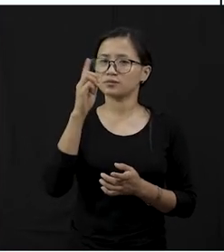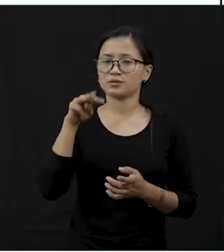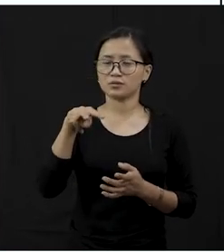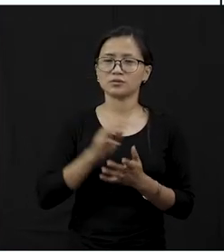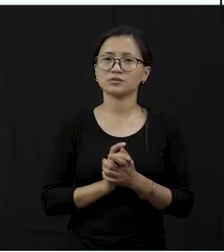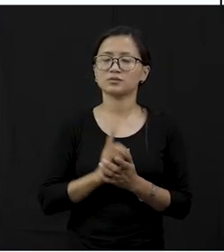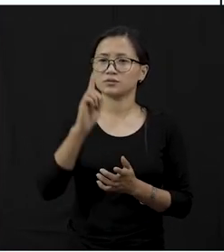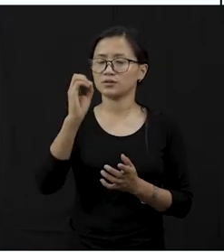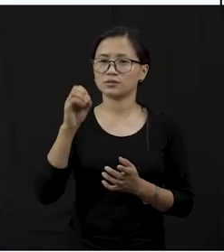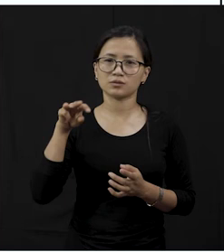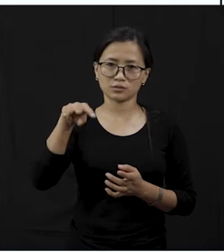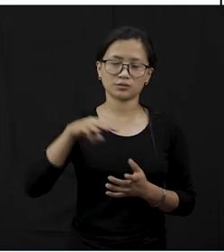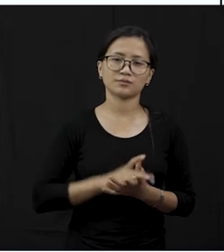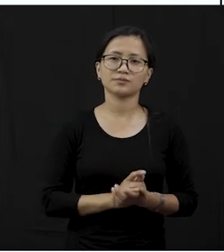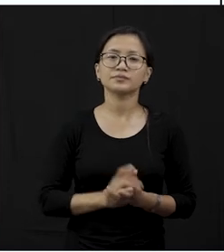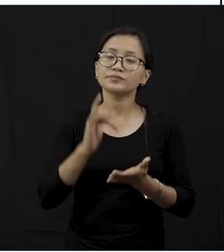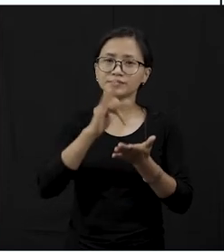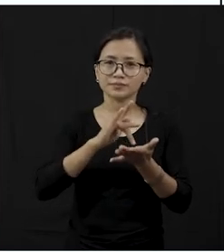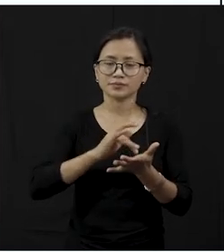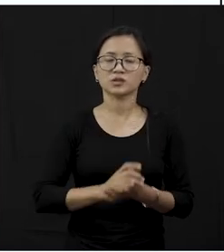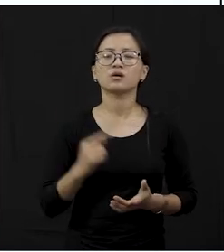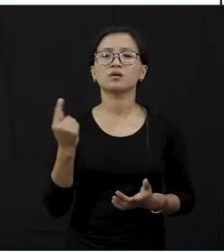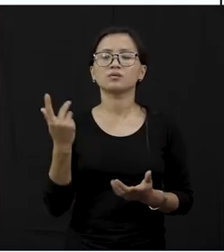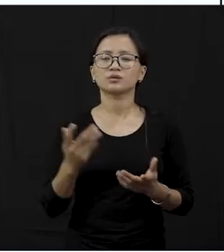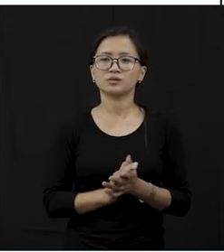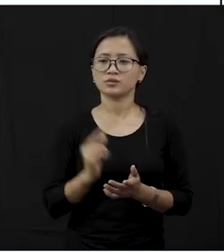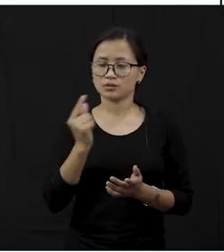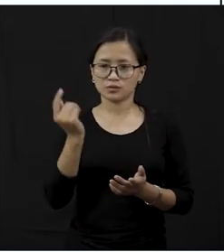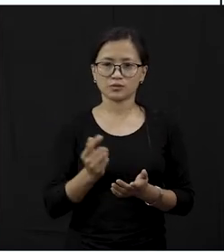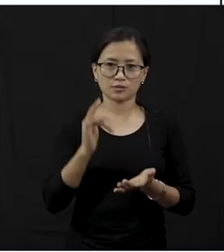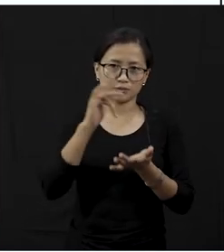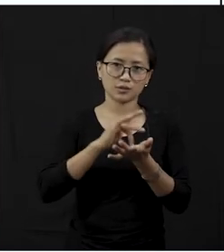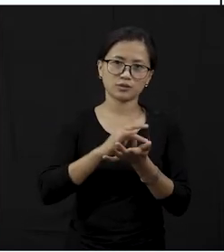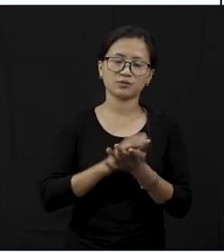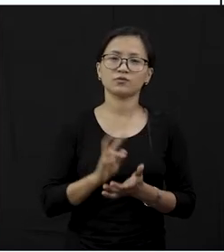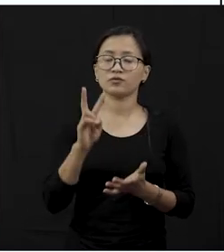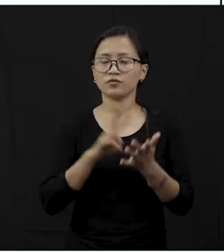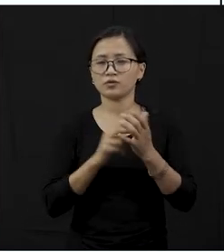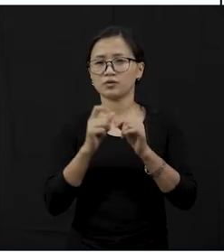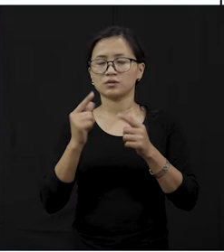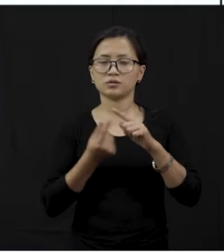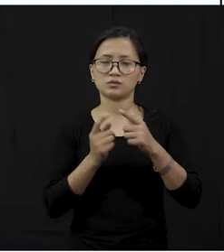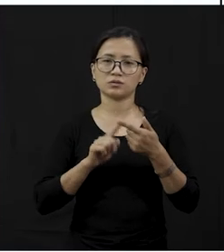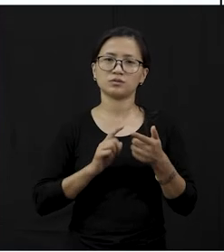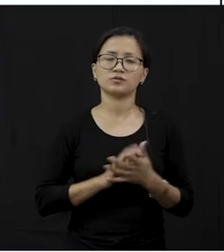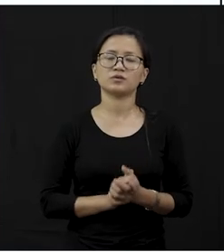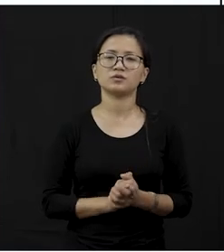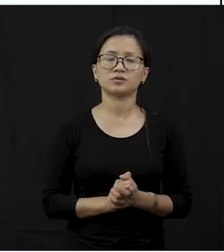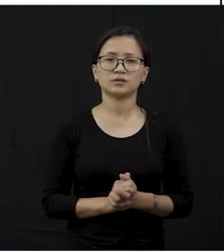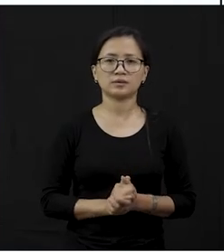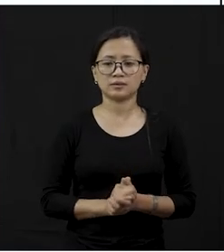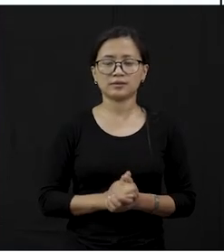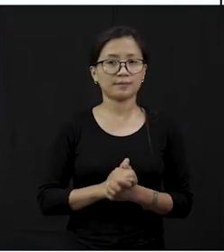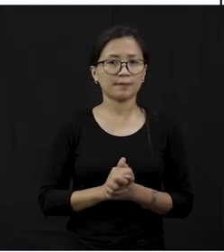placed on the ten thousands. So that is how we use the place value chart. So it is, let me repeat again.